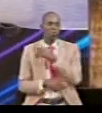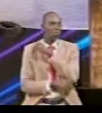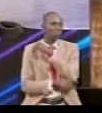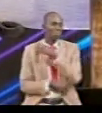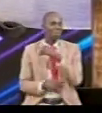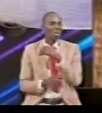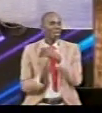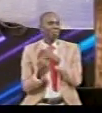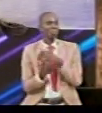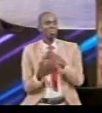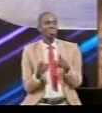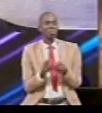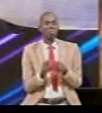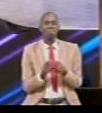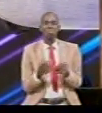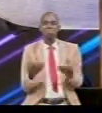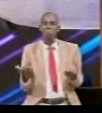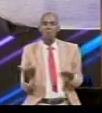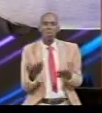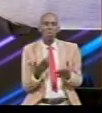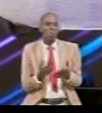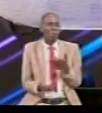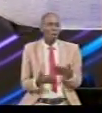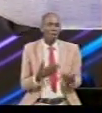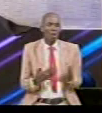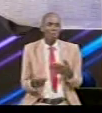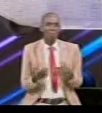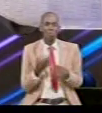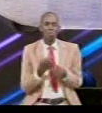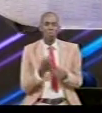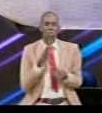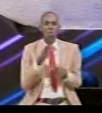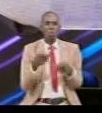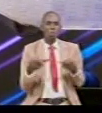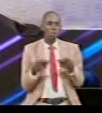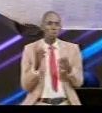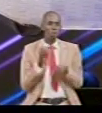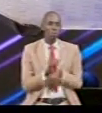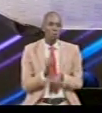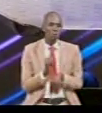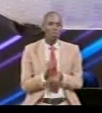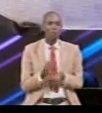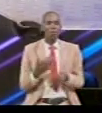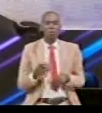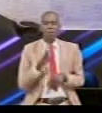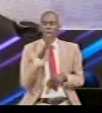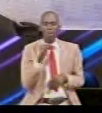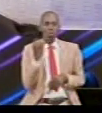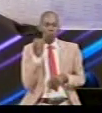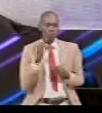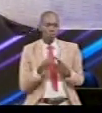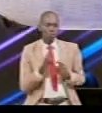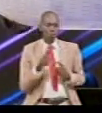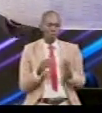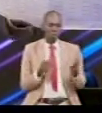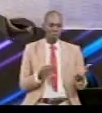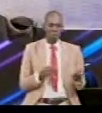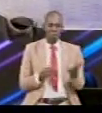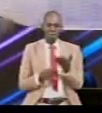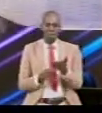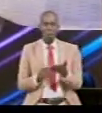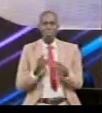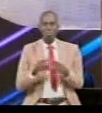stealing, whatever it is from your office. You're using there, you're supposed to use it there, and then you have to take